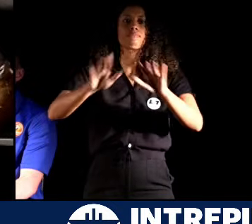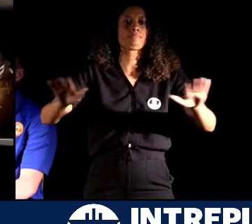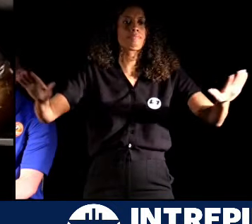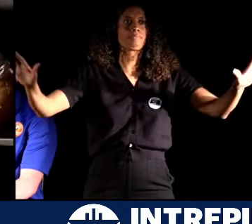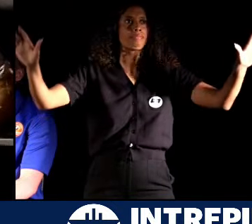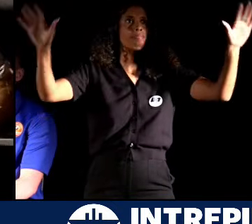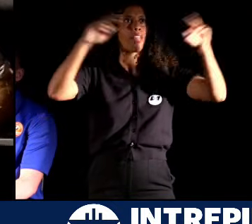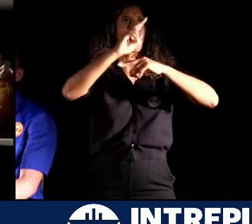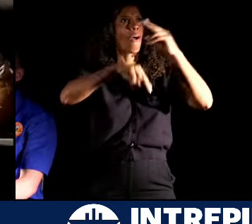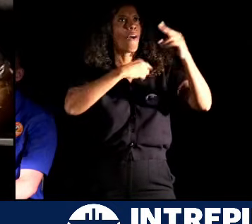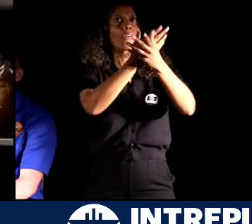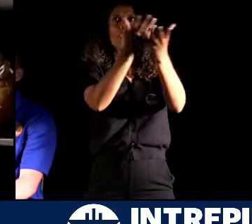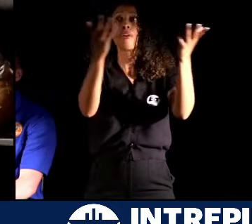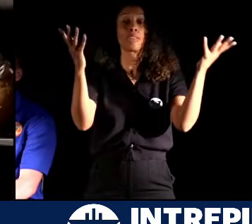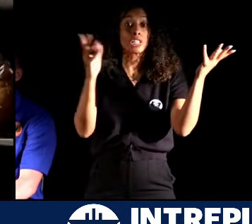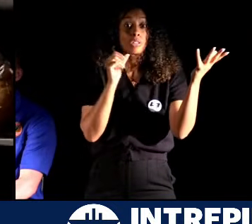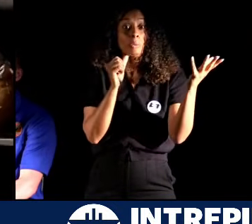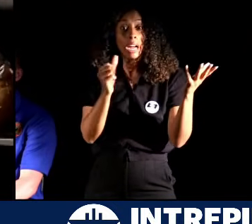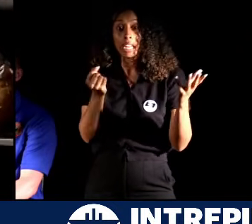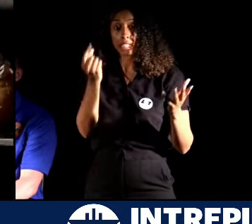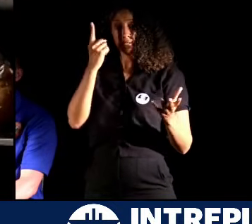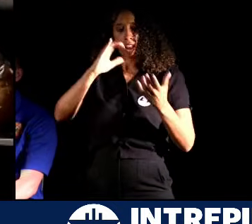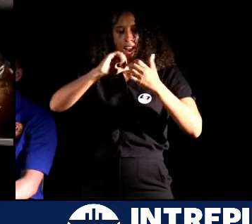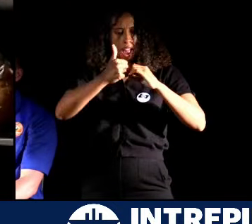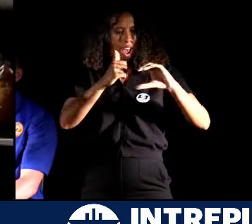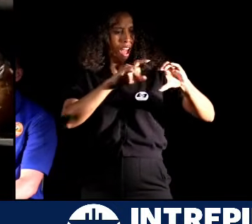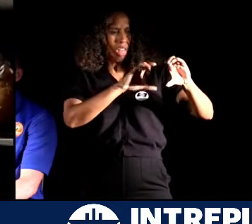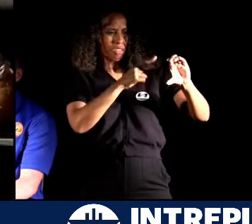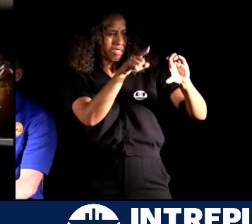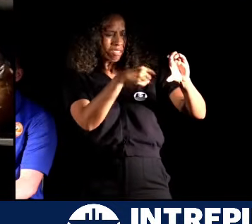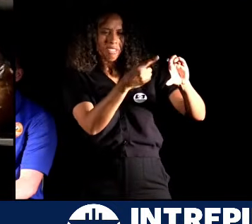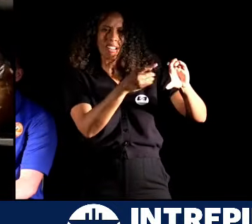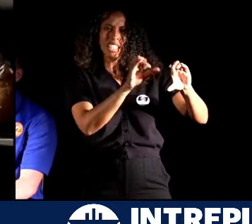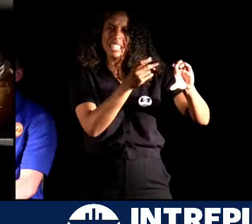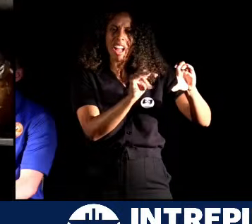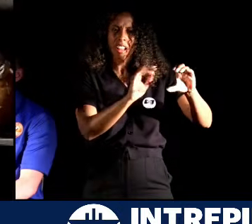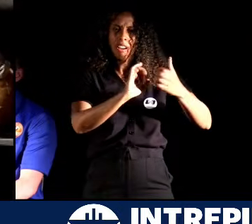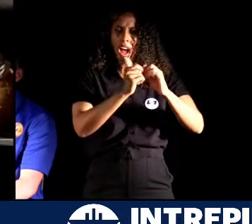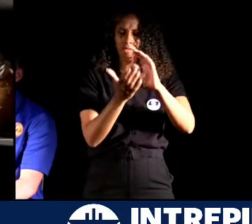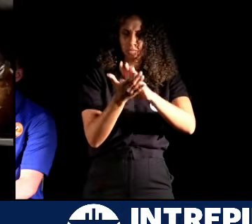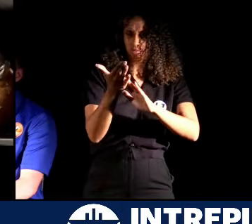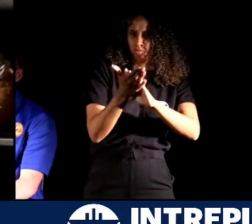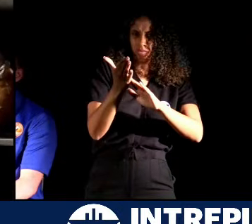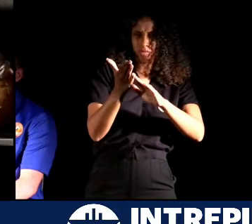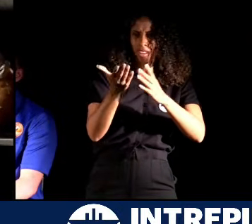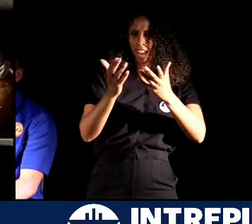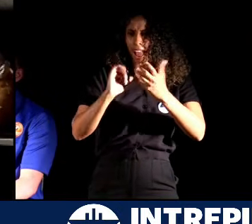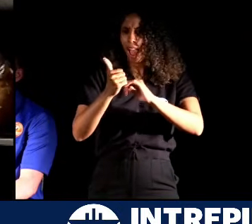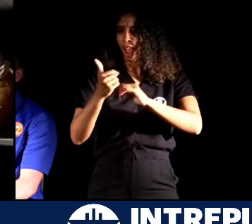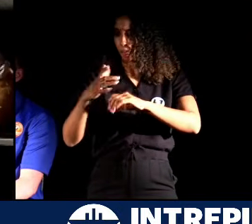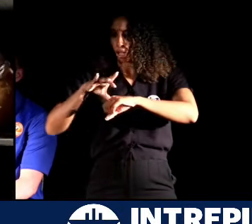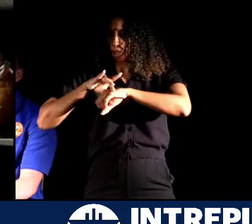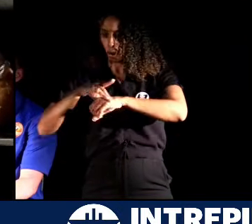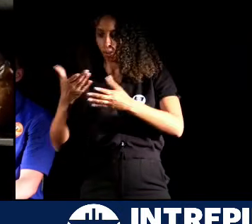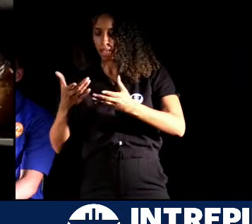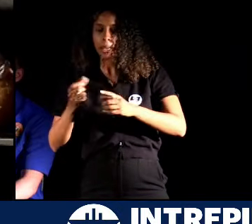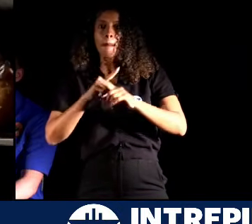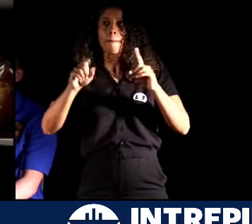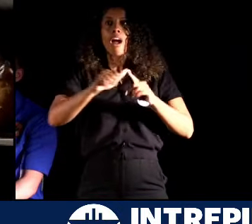universe. So understand how the sun works helps us here on Earth, but also helps us understand what is out there as